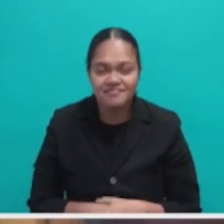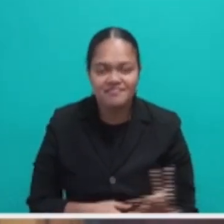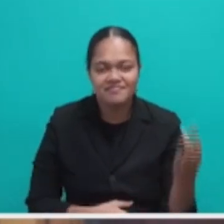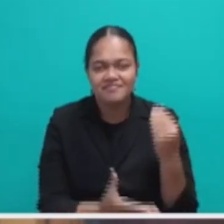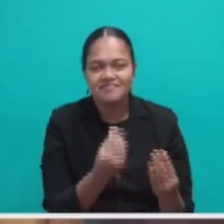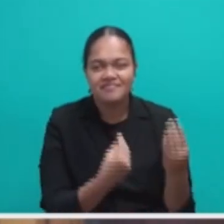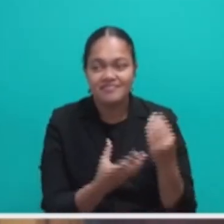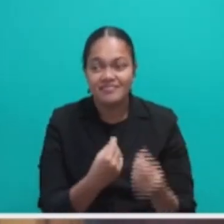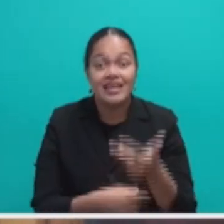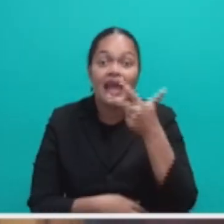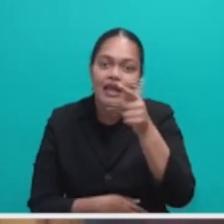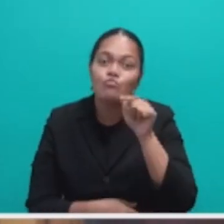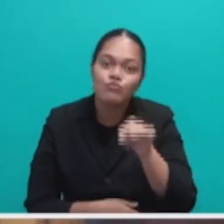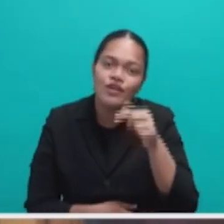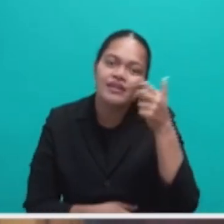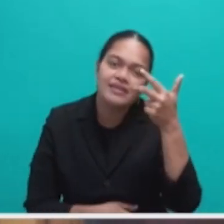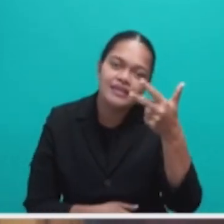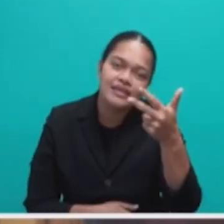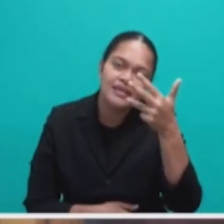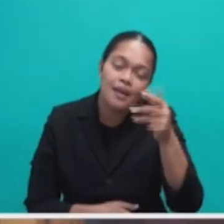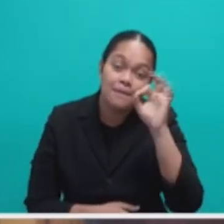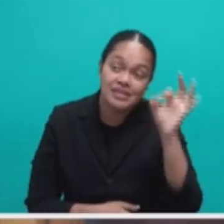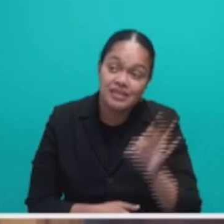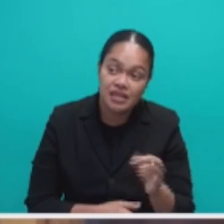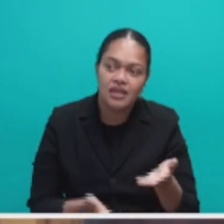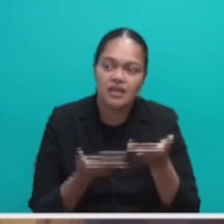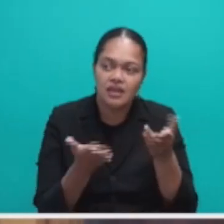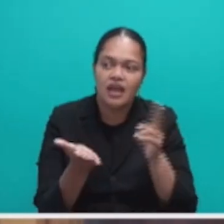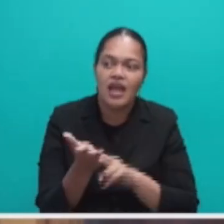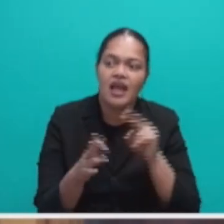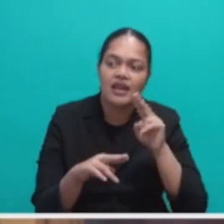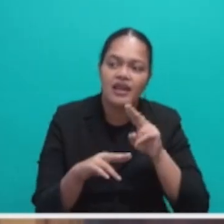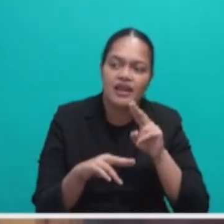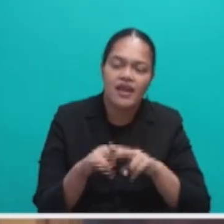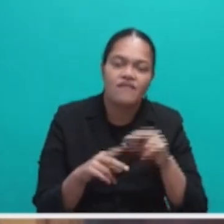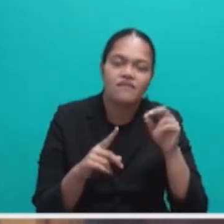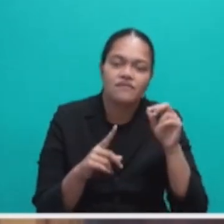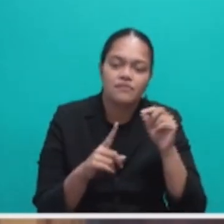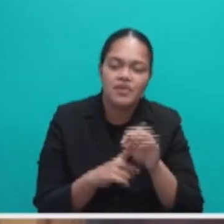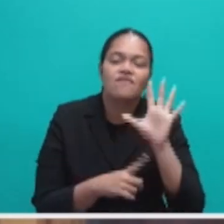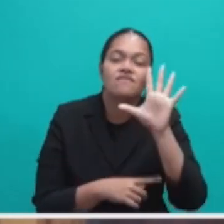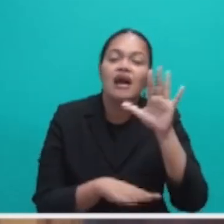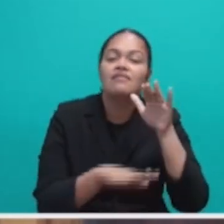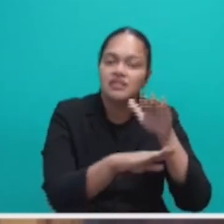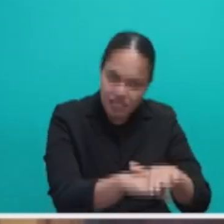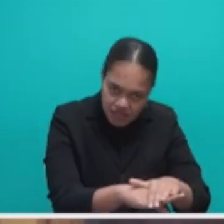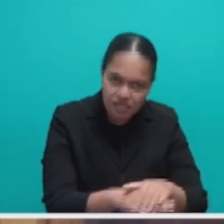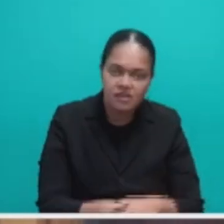the 8.89% of voters that gave NFP 5 seats, That's it.